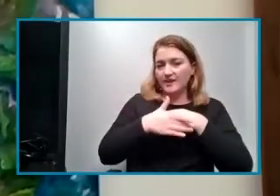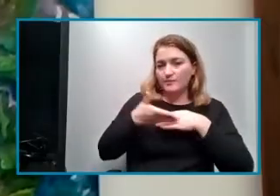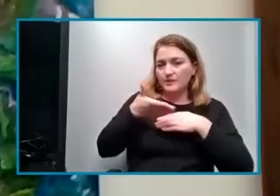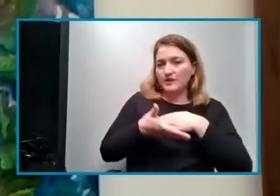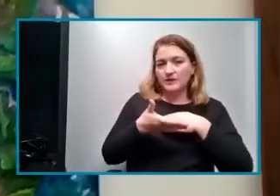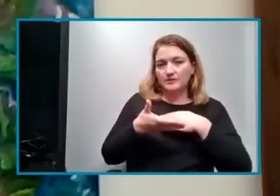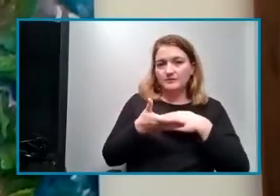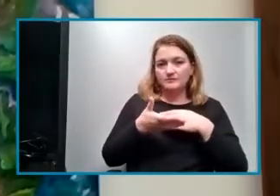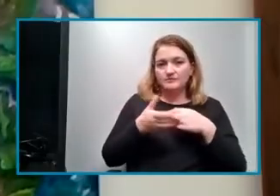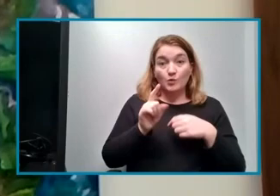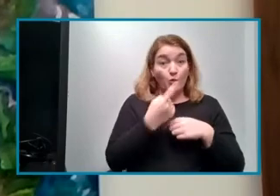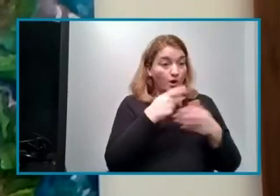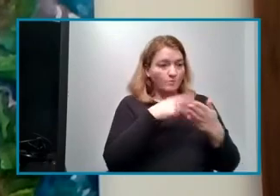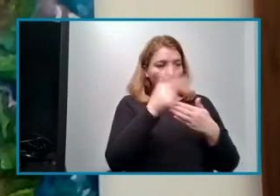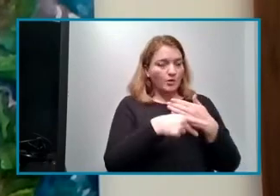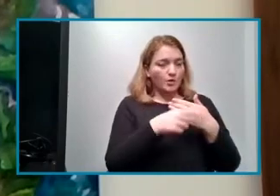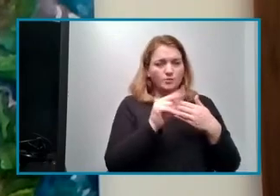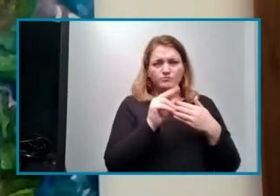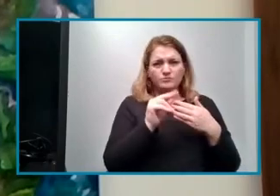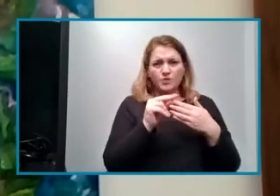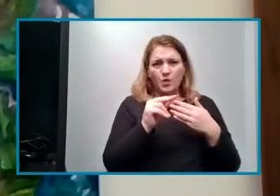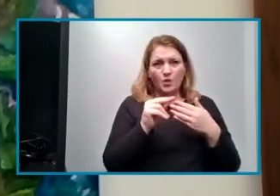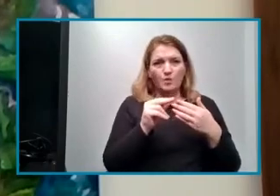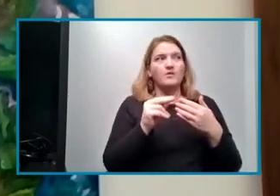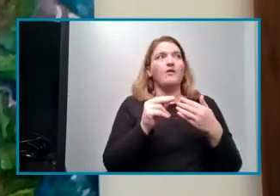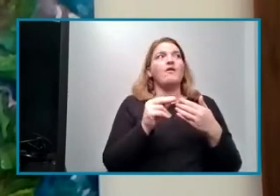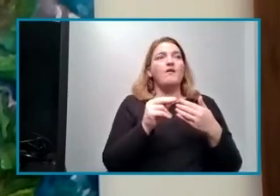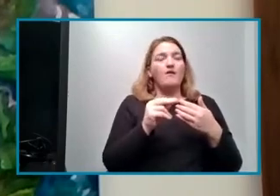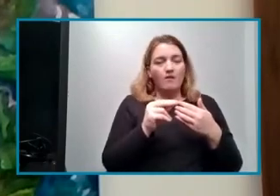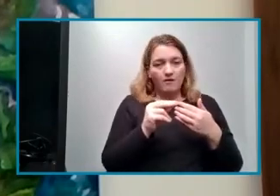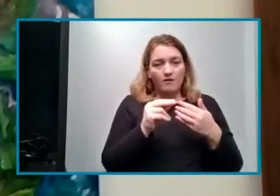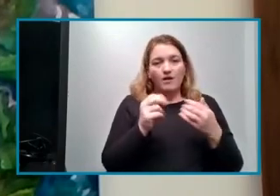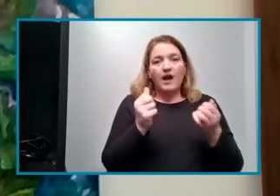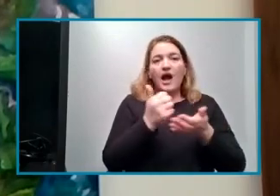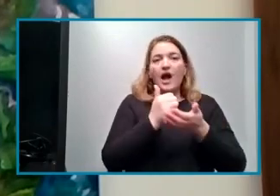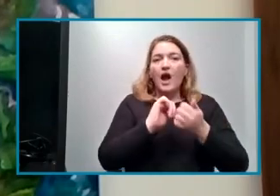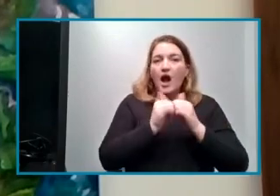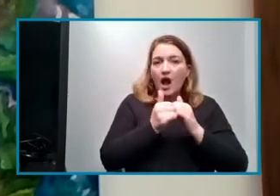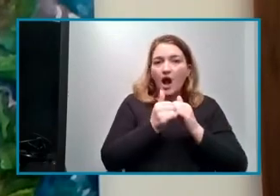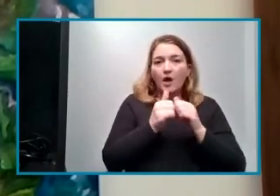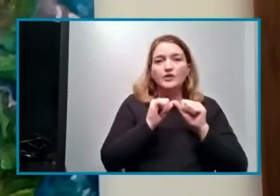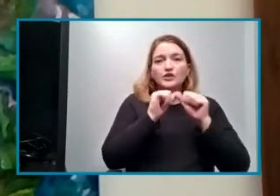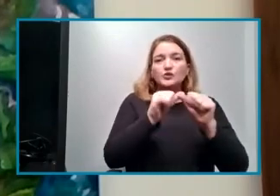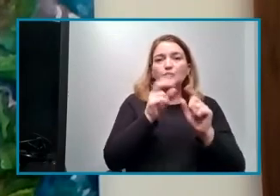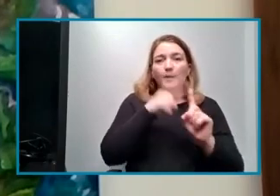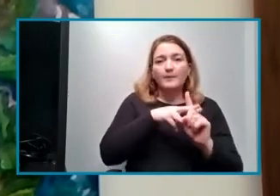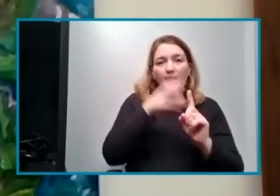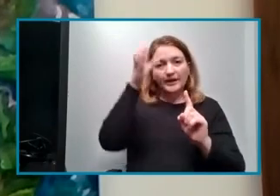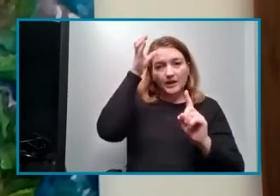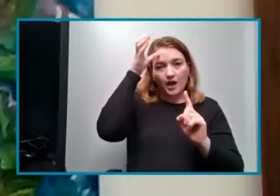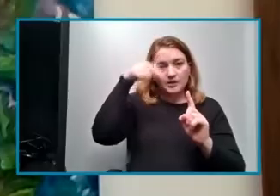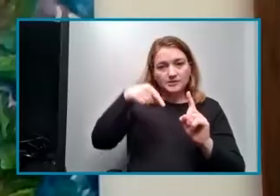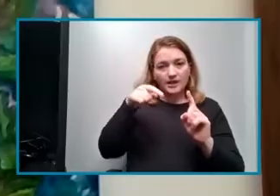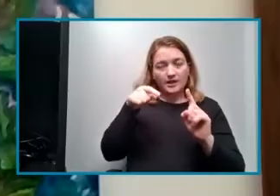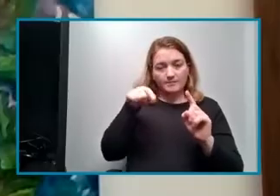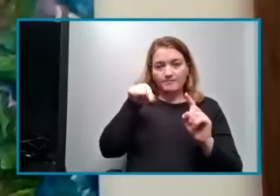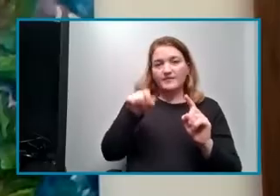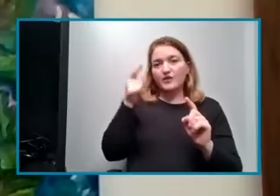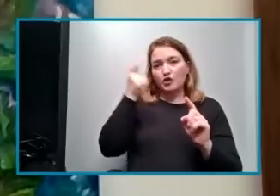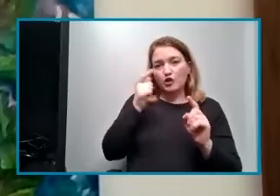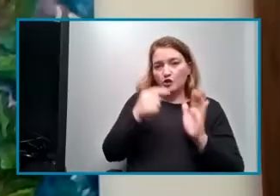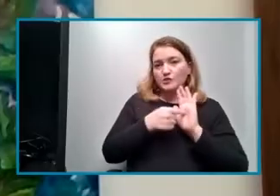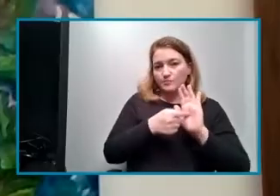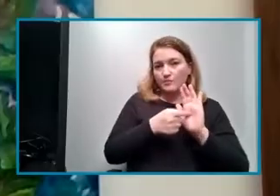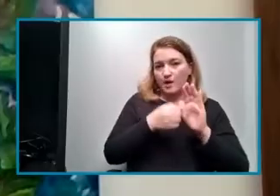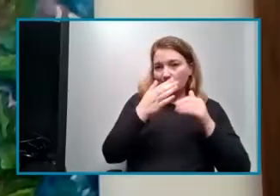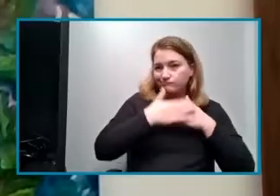one program that the logic model was so far, but how we're going to continue using the concept and the framework of a logic model in different